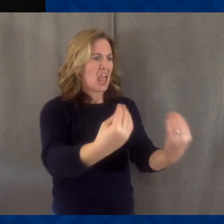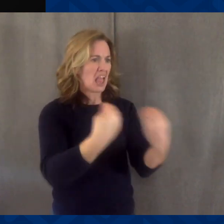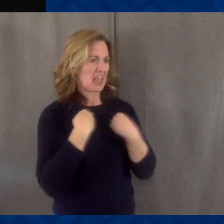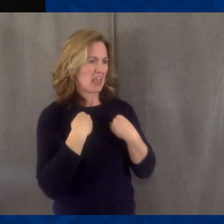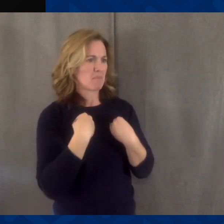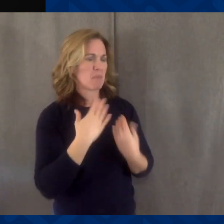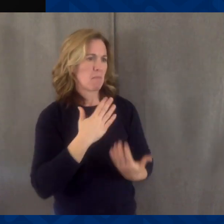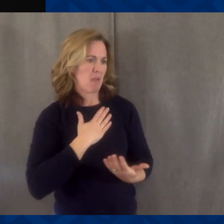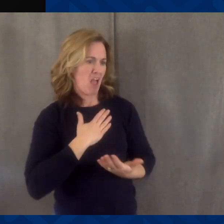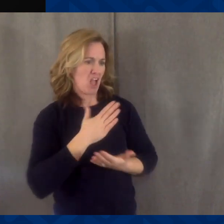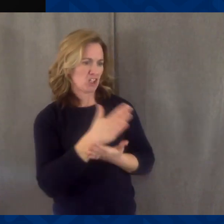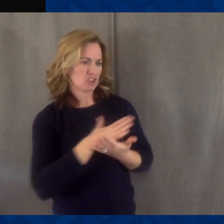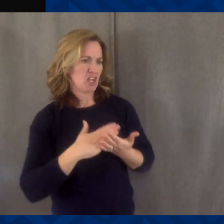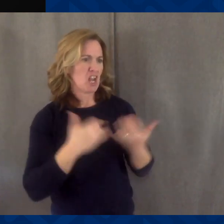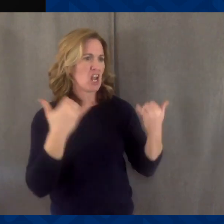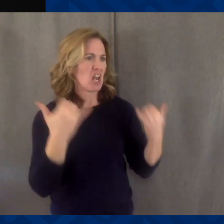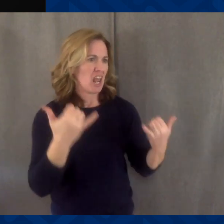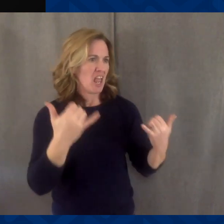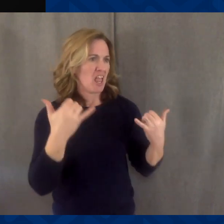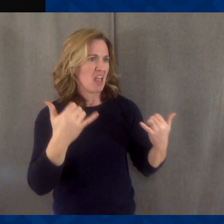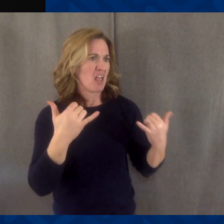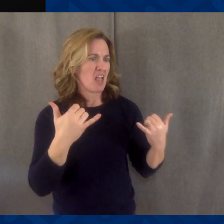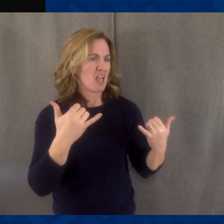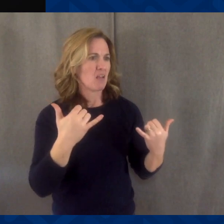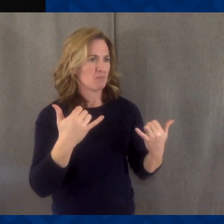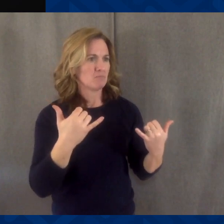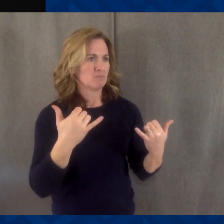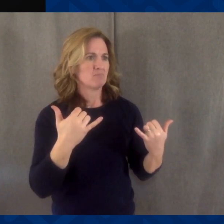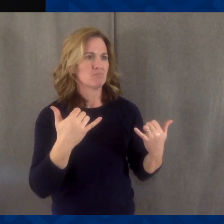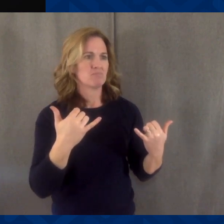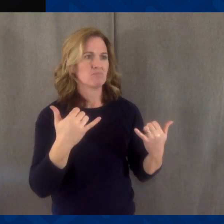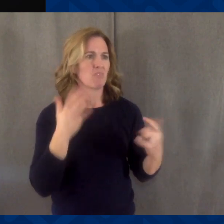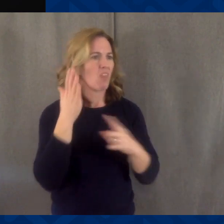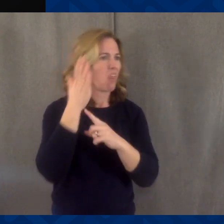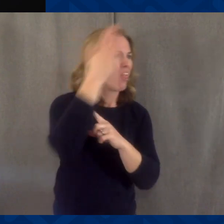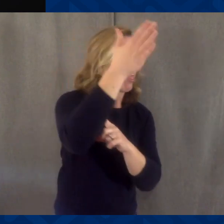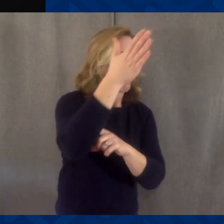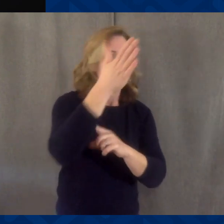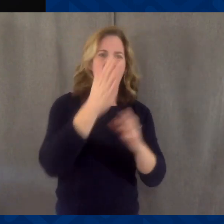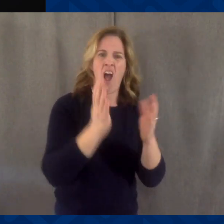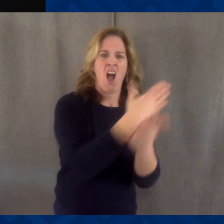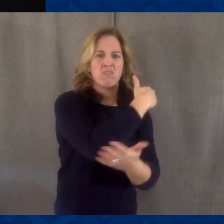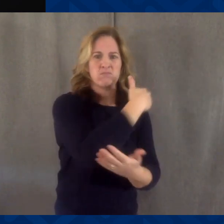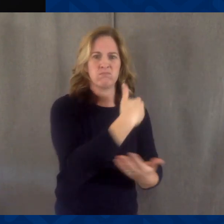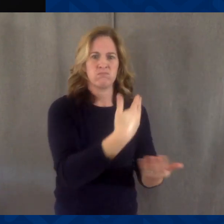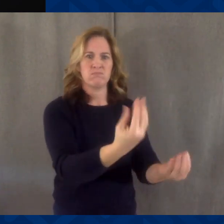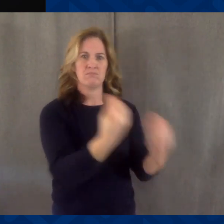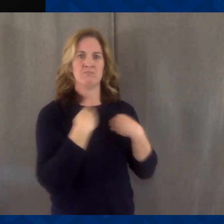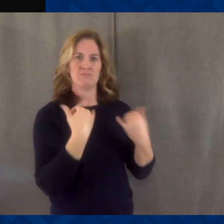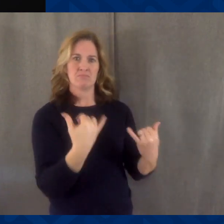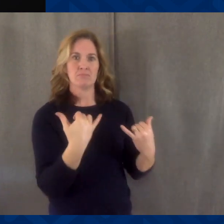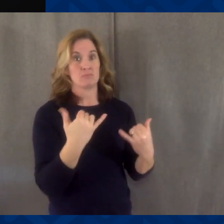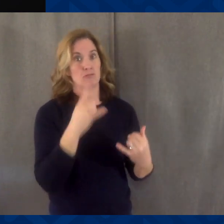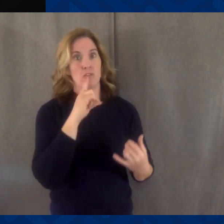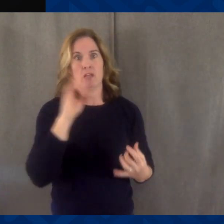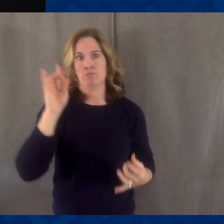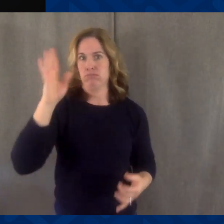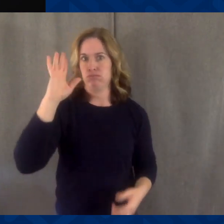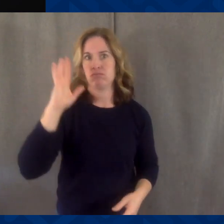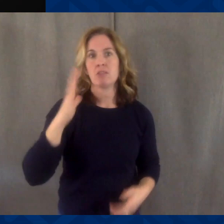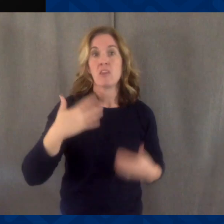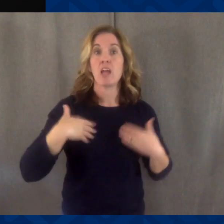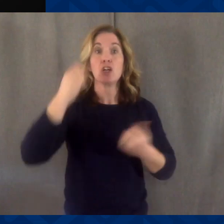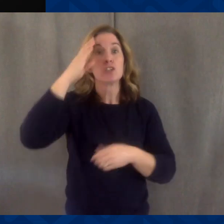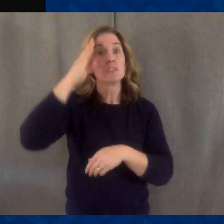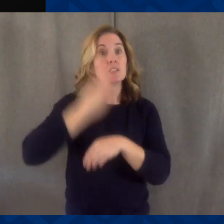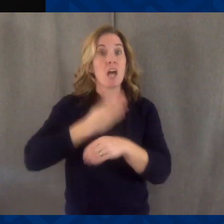estate that is coming to me, and give it to me right now. This is absolutely scandalous, because essentially what this younger son